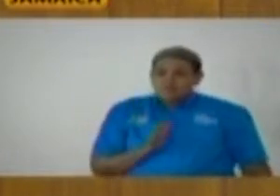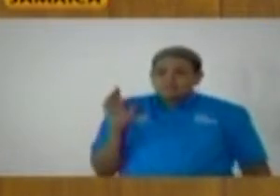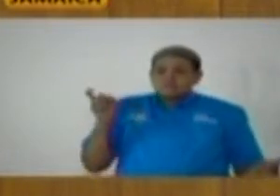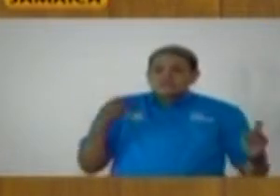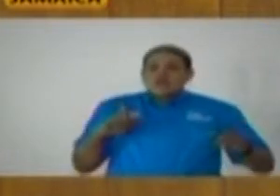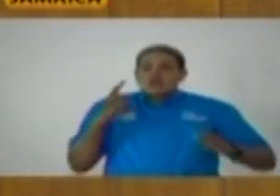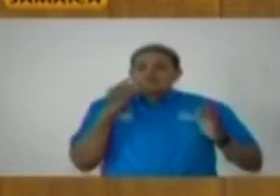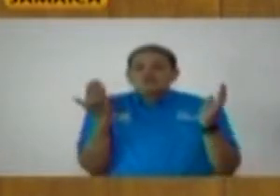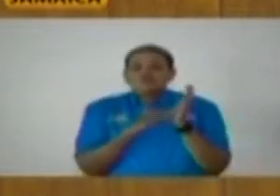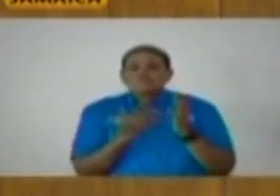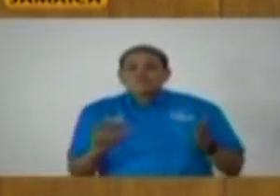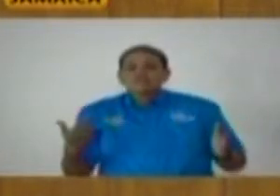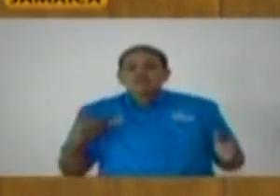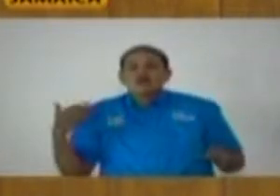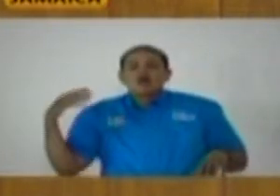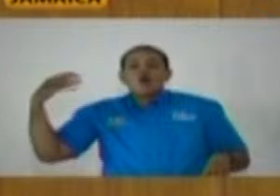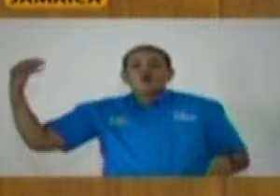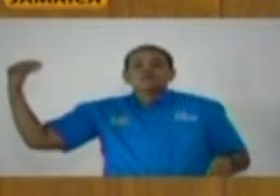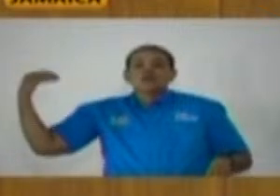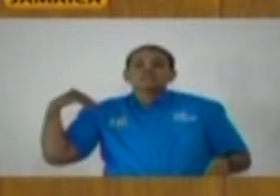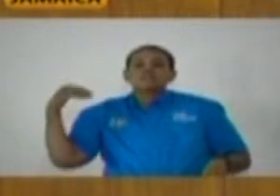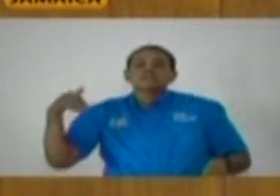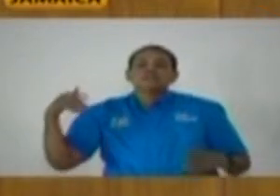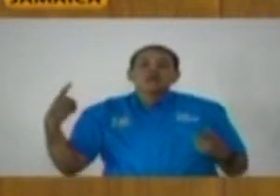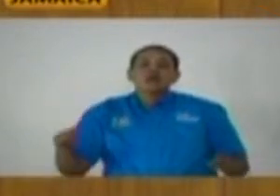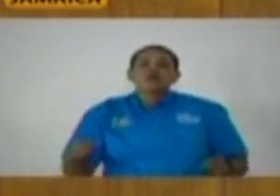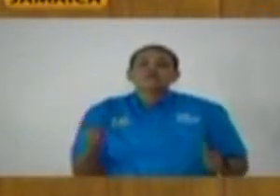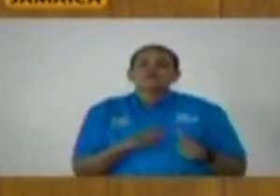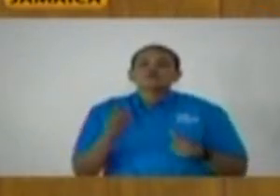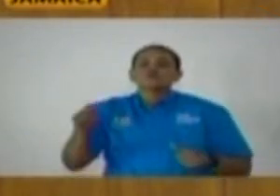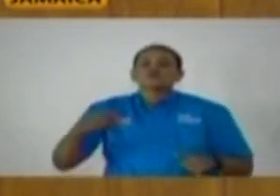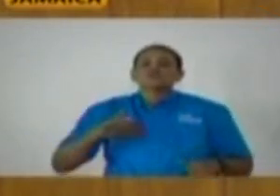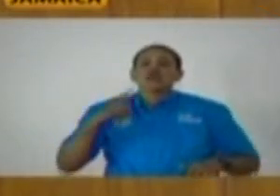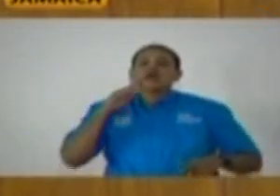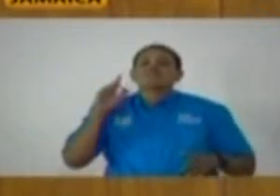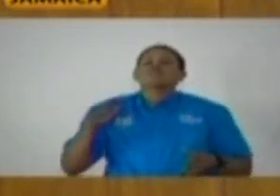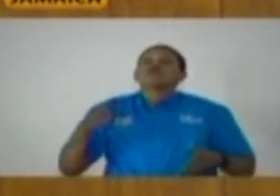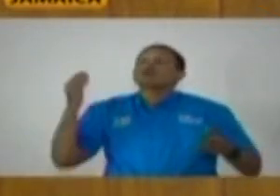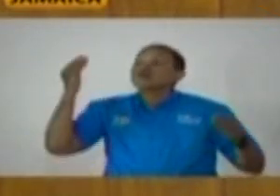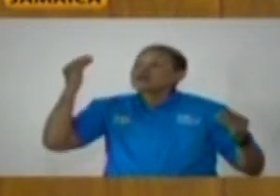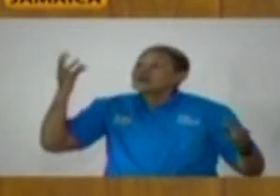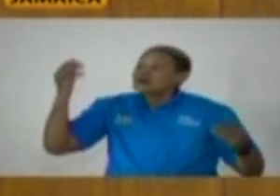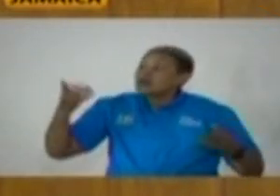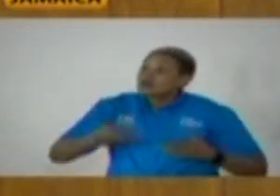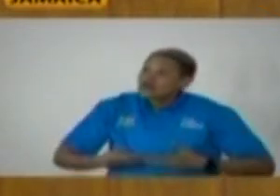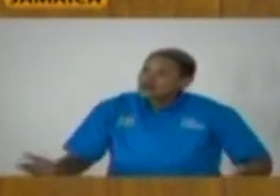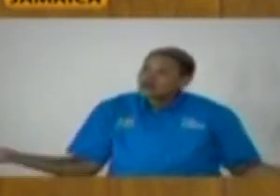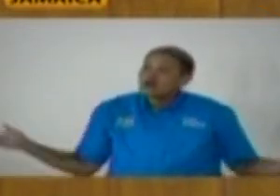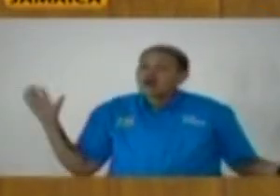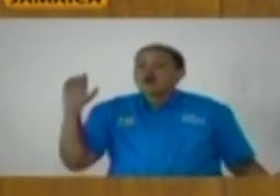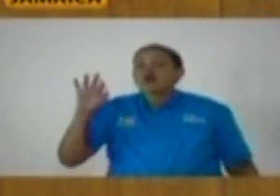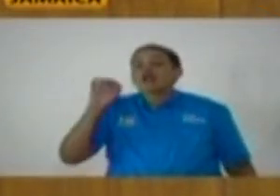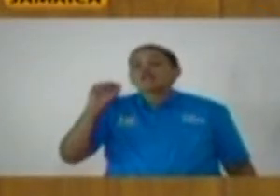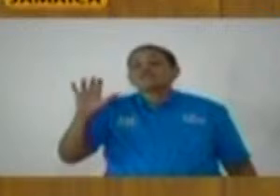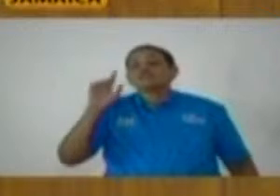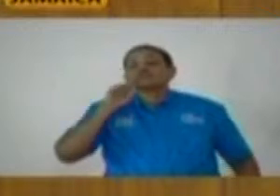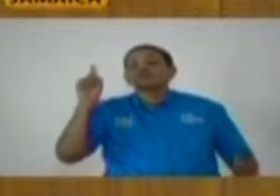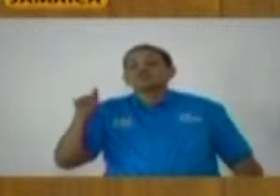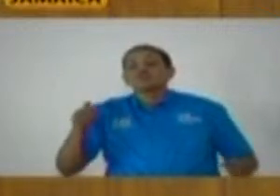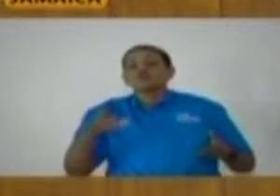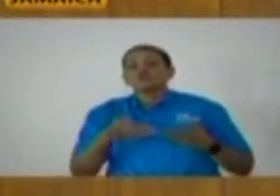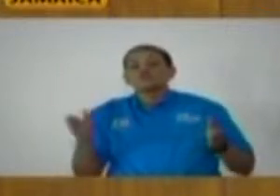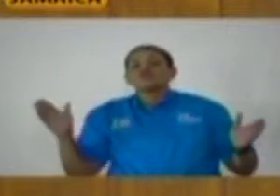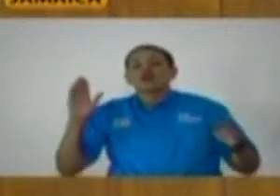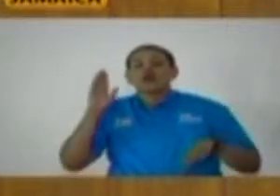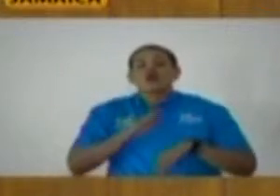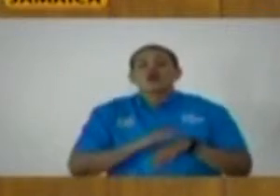repeat things I've called for outside of this House. Go ahead. That there should be a release of all the FSC reports that were done